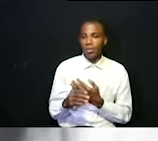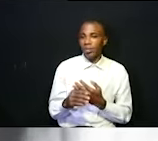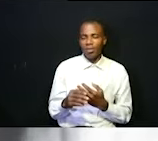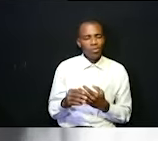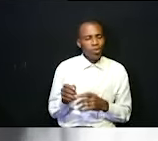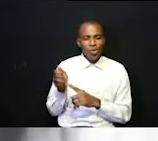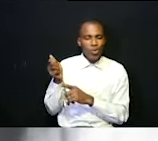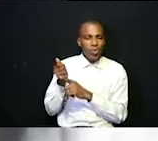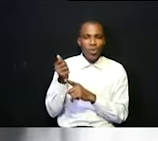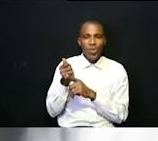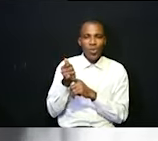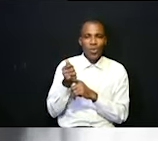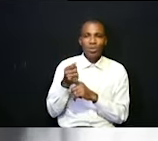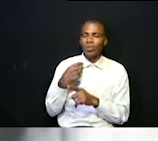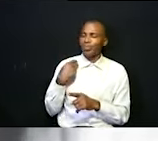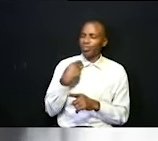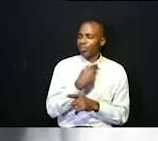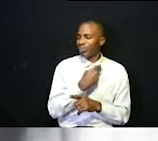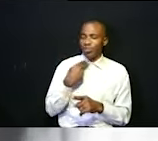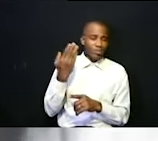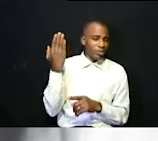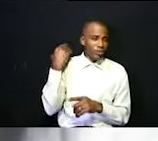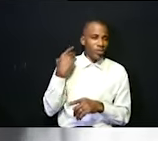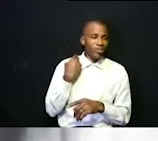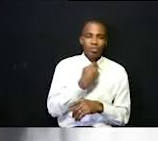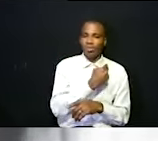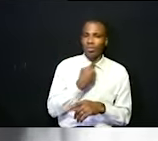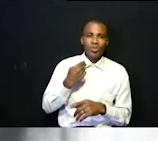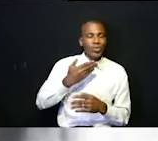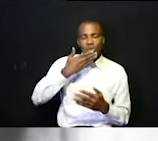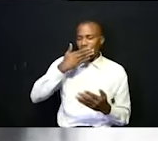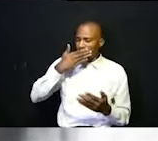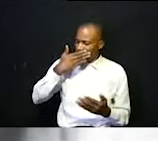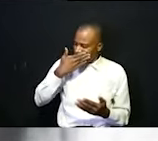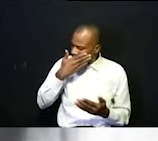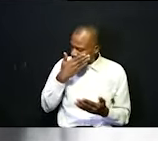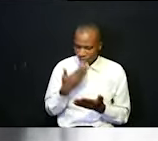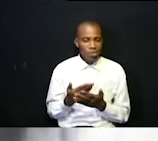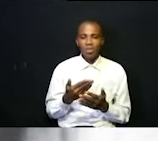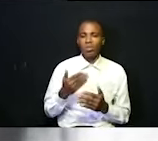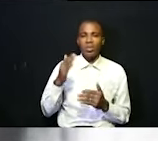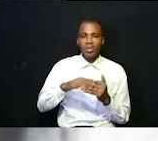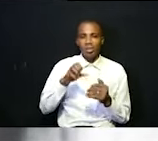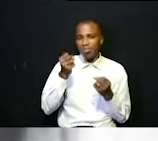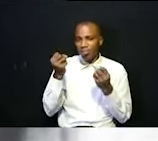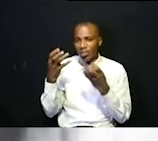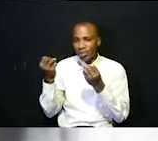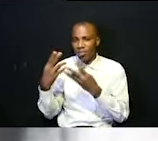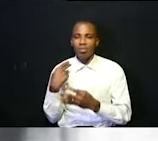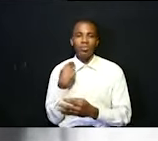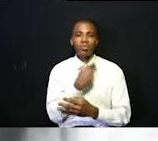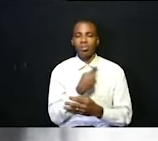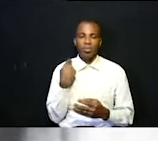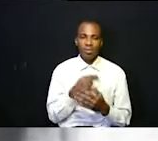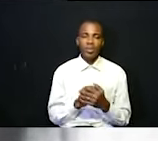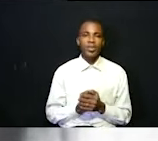best clergyman that the world has ever known. You bet me I can say wabaku se muno sapapei eye